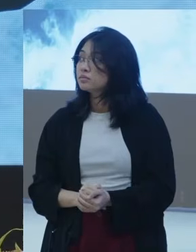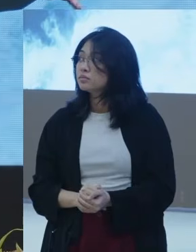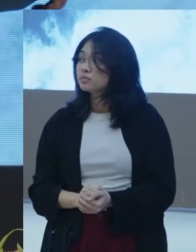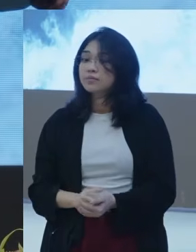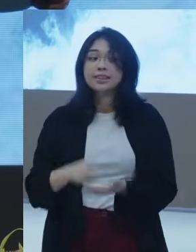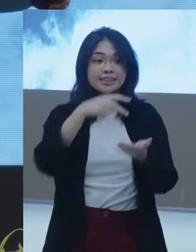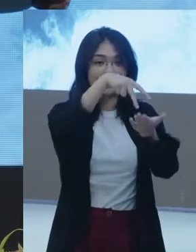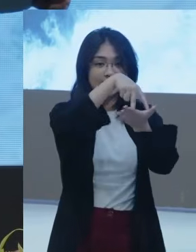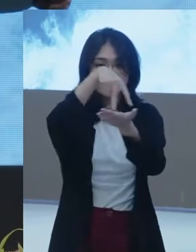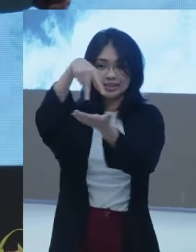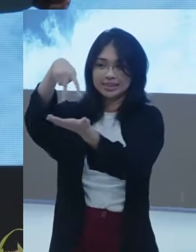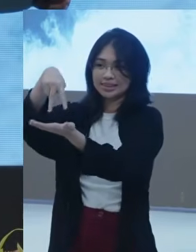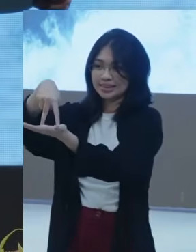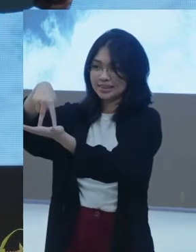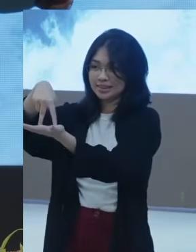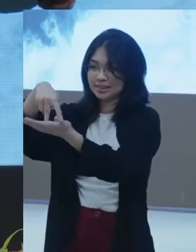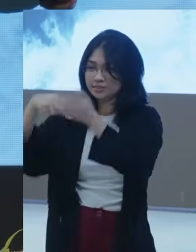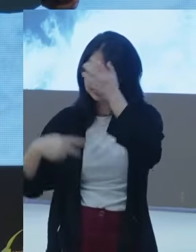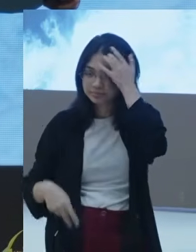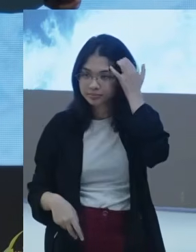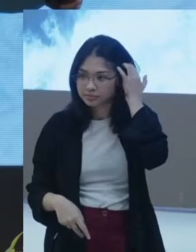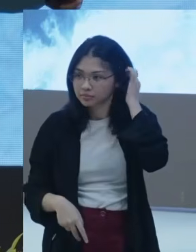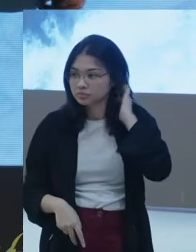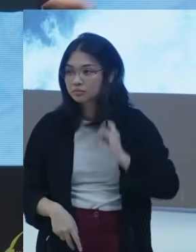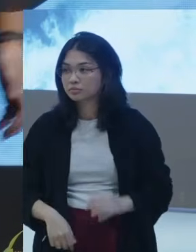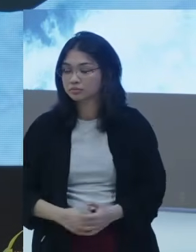Tayo po tumayo.